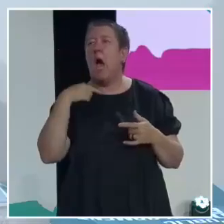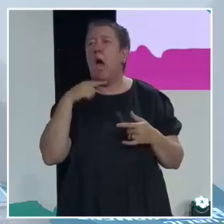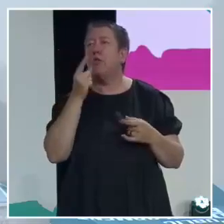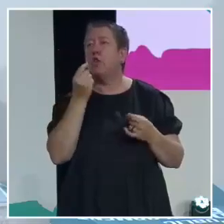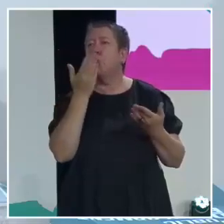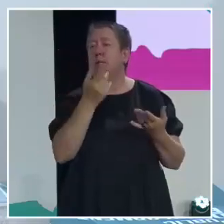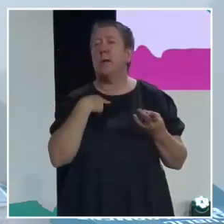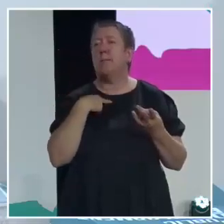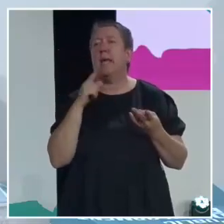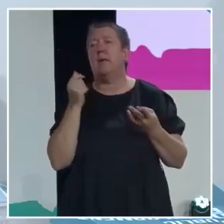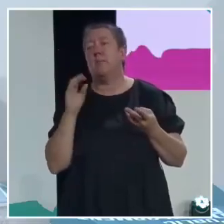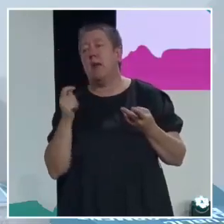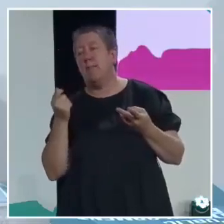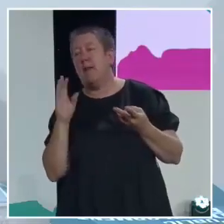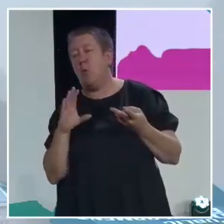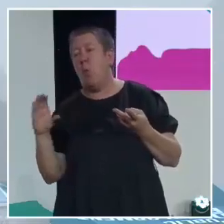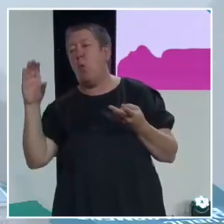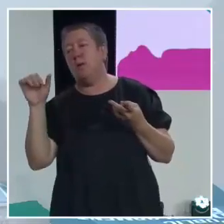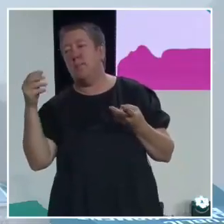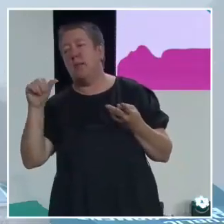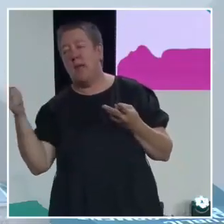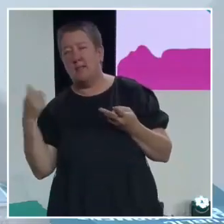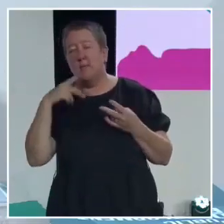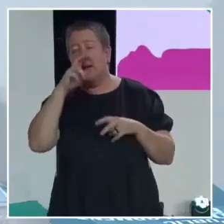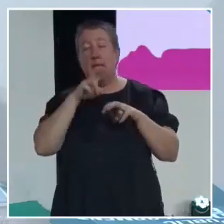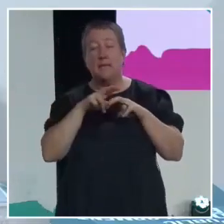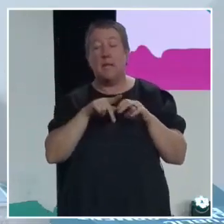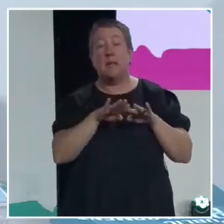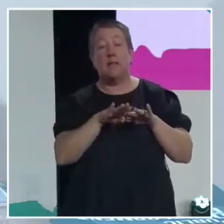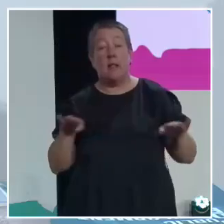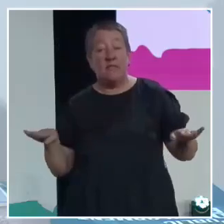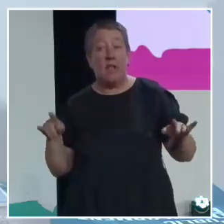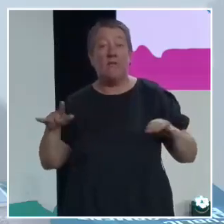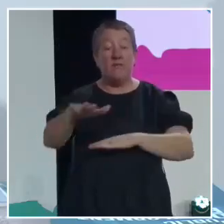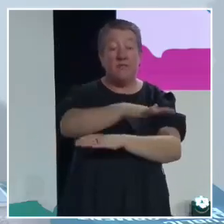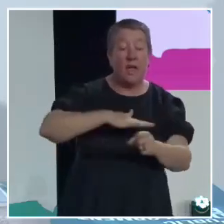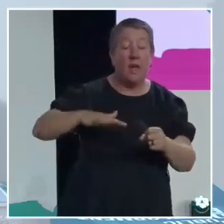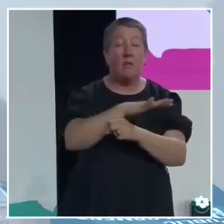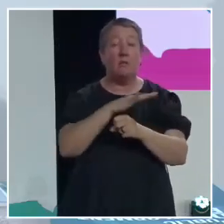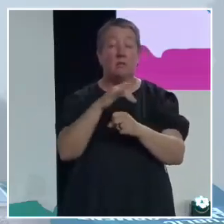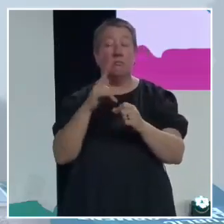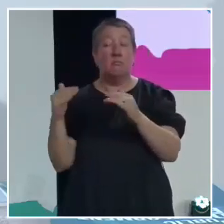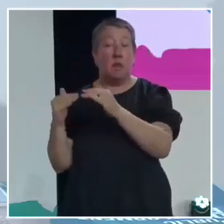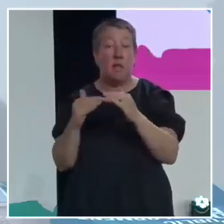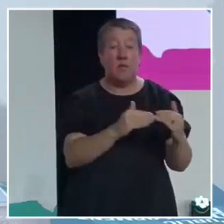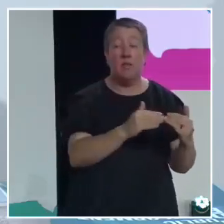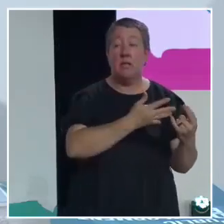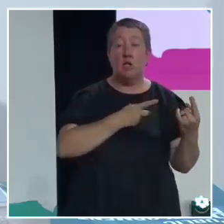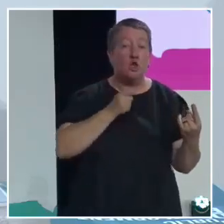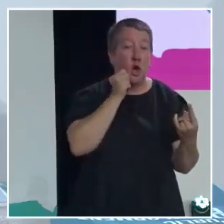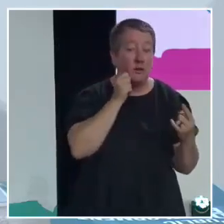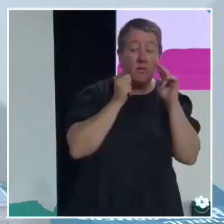investment. I think we need to level the playing field. We need to hold them accountable to ensure gender lens investing, to ensure